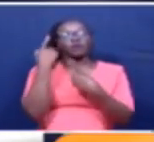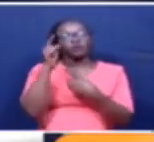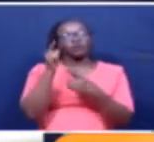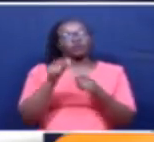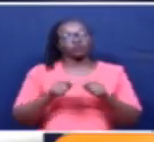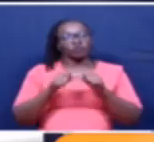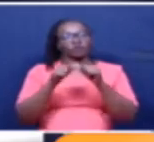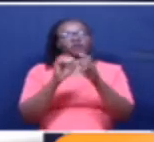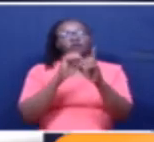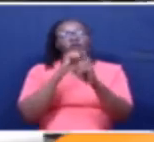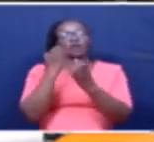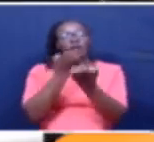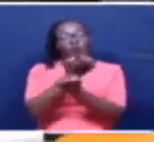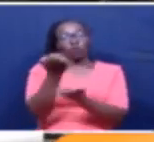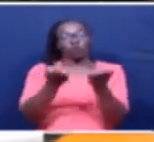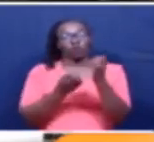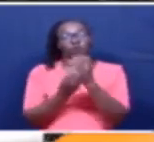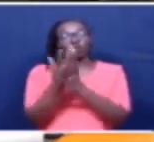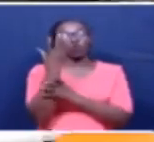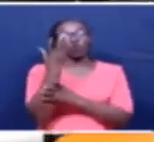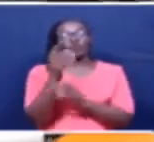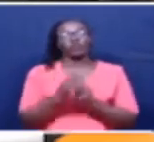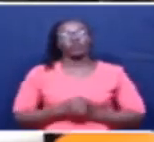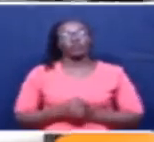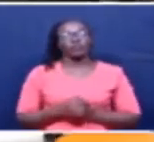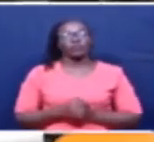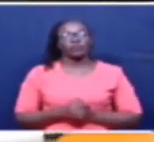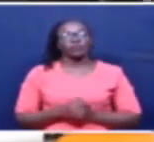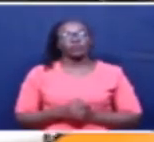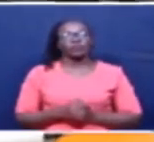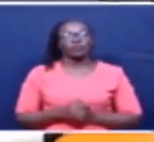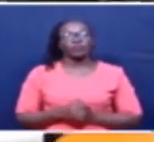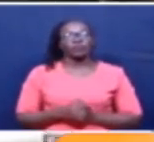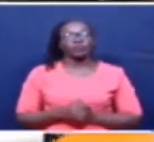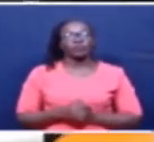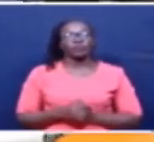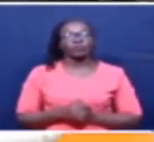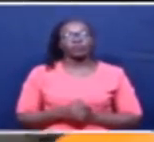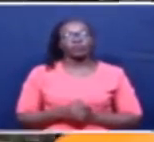economic growth. Mumbiwa Rowe, Citizen Weekend.